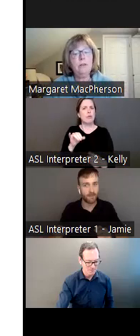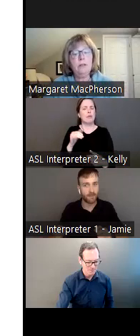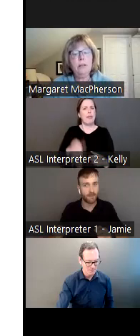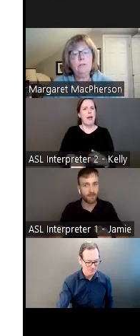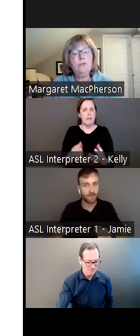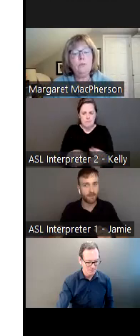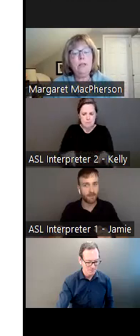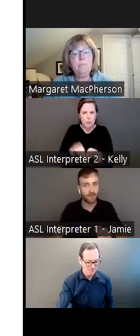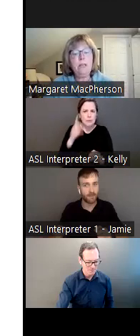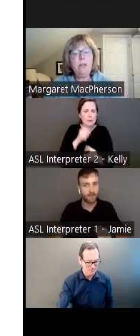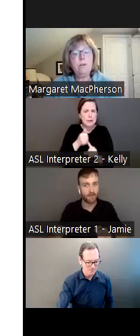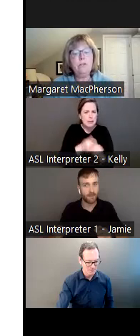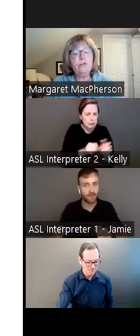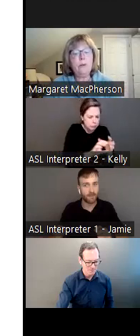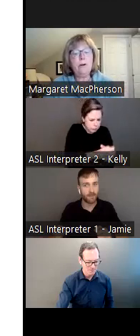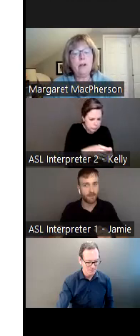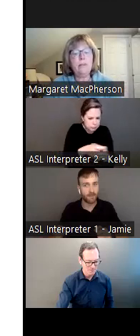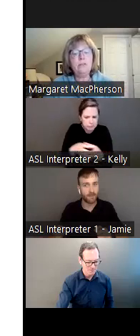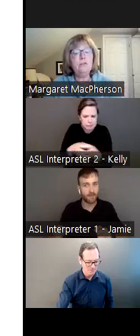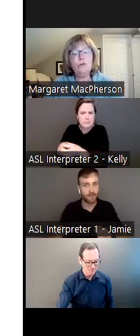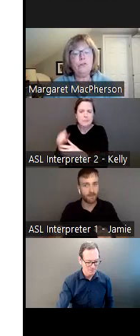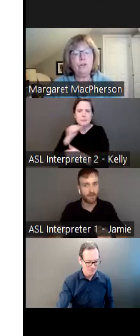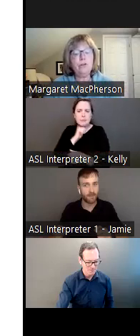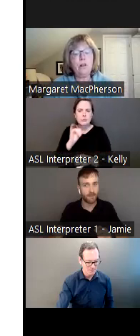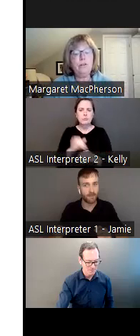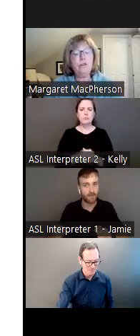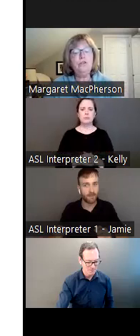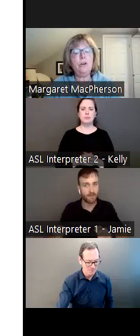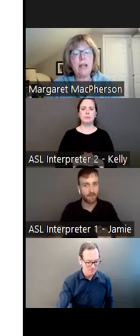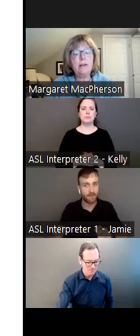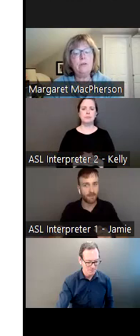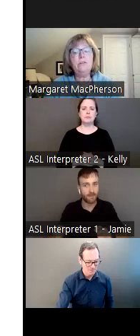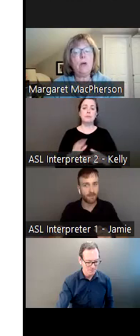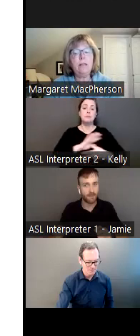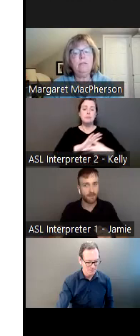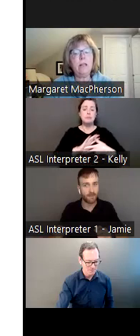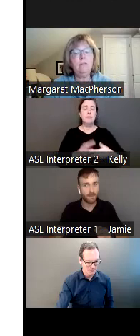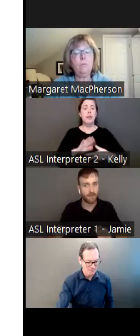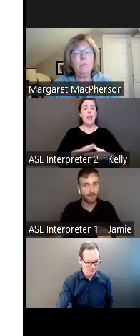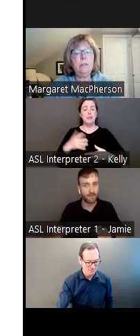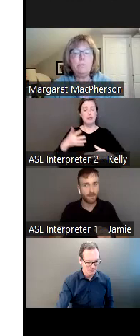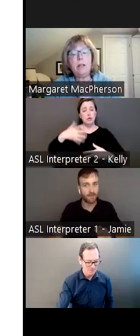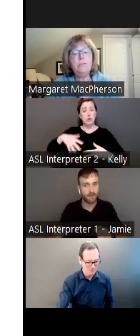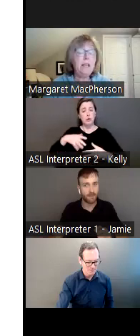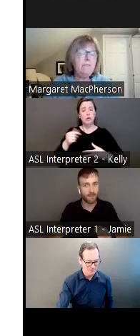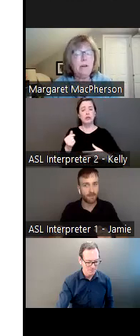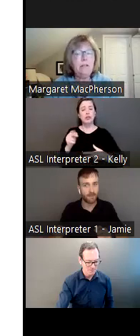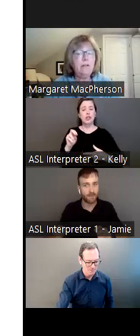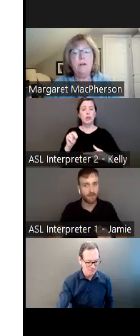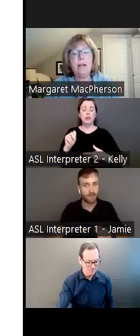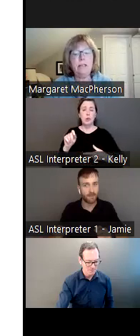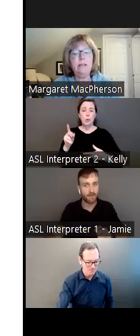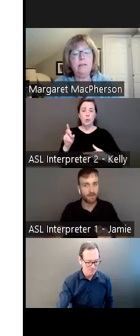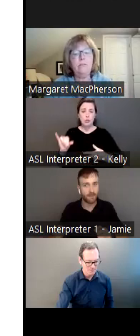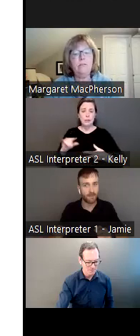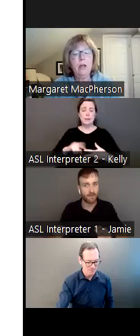cohorts. There's three competing research paradigms in social gerontology, geriatrics, and violence against women. Sometimes they have very